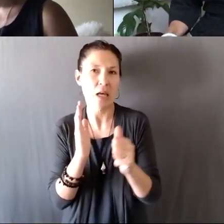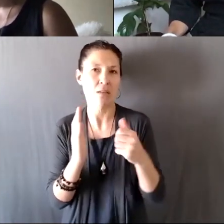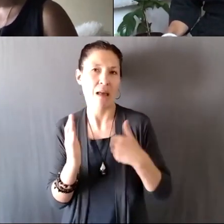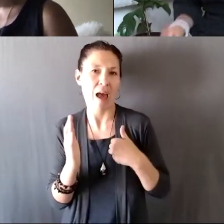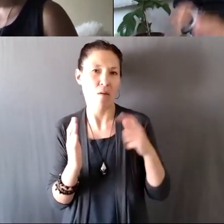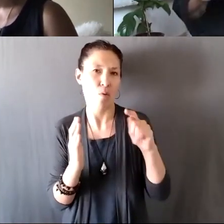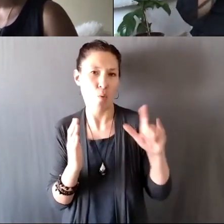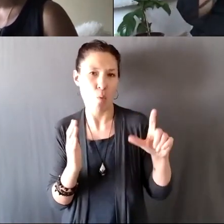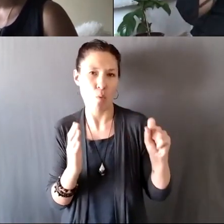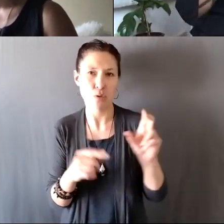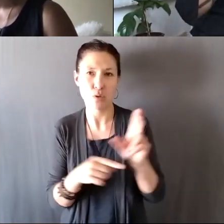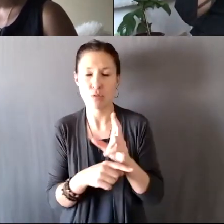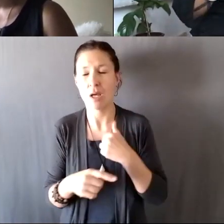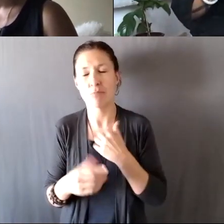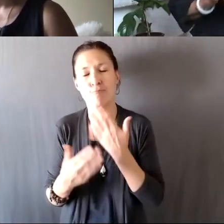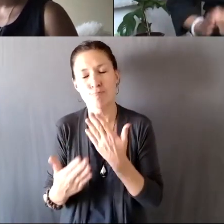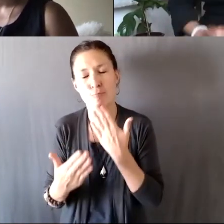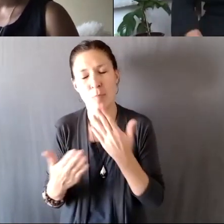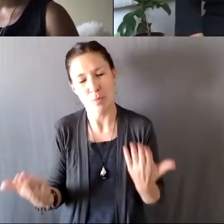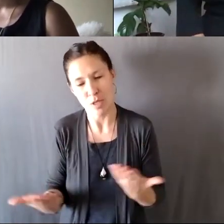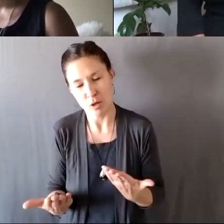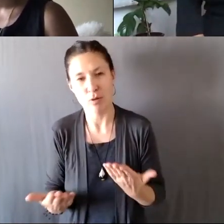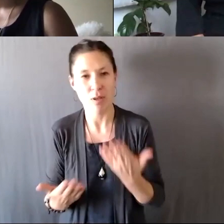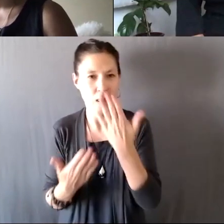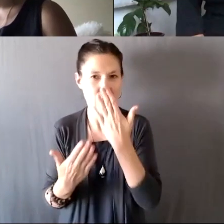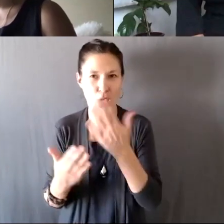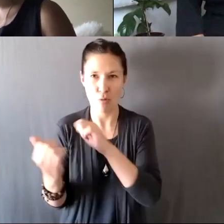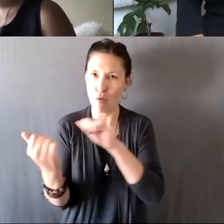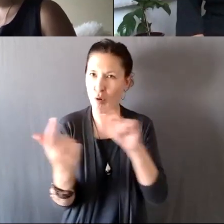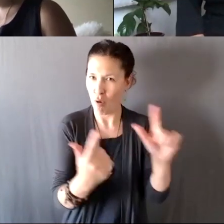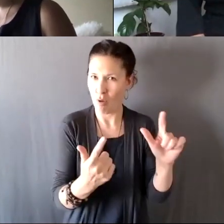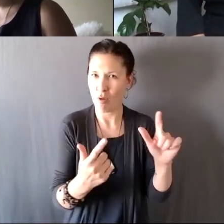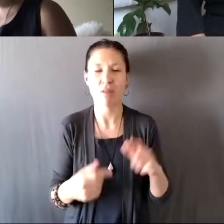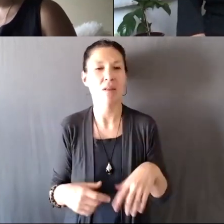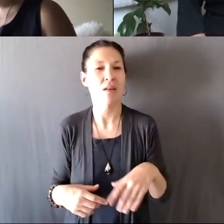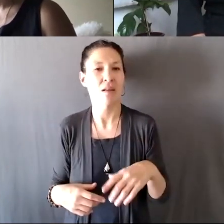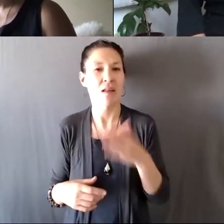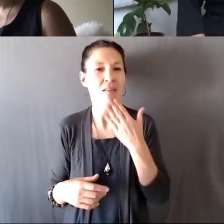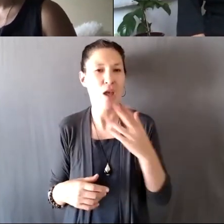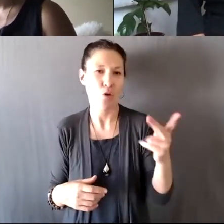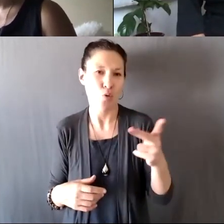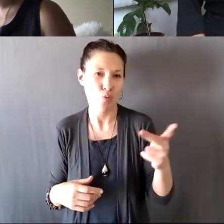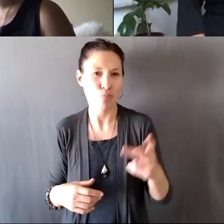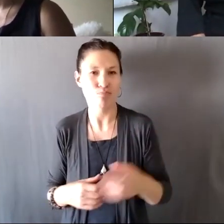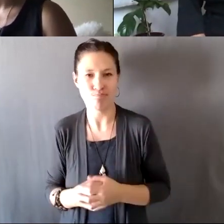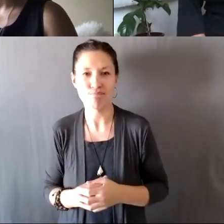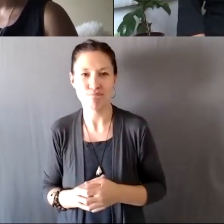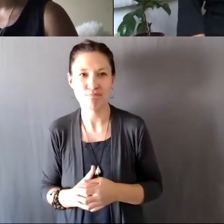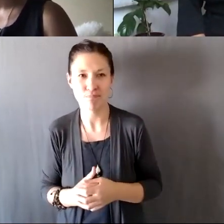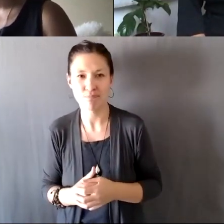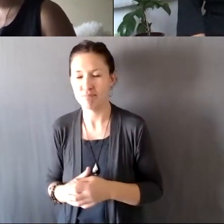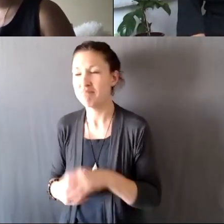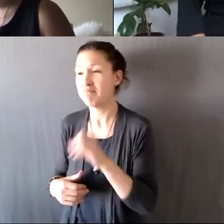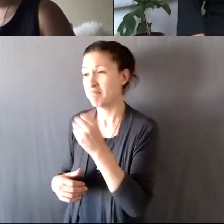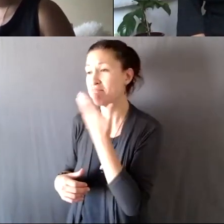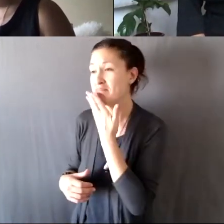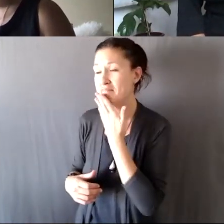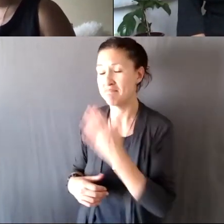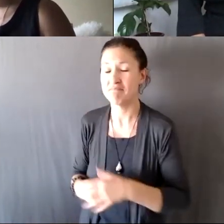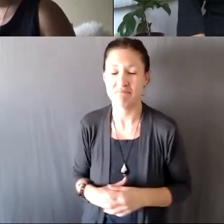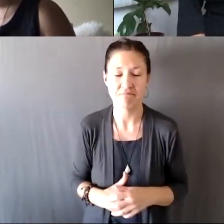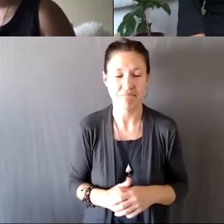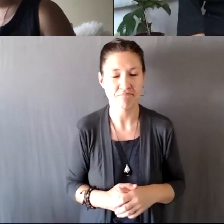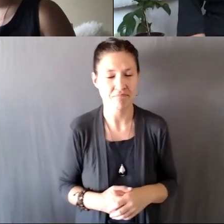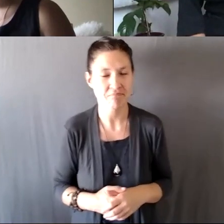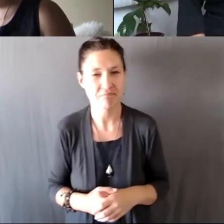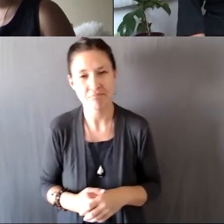with everyone, but also thank you for what you've shared today. Thank you so much for being